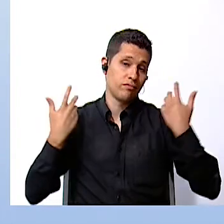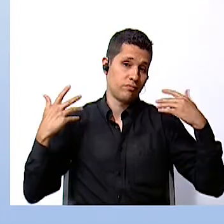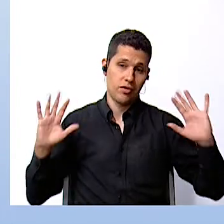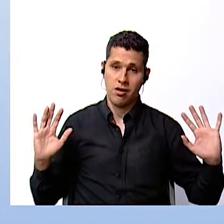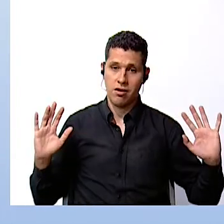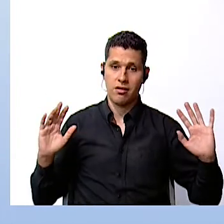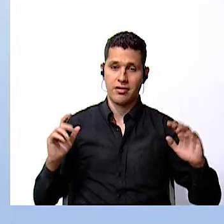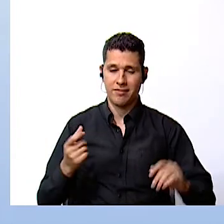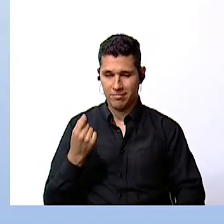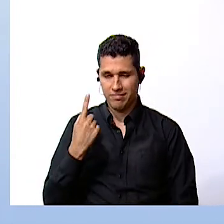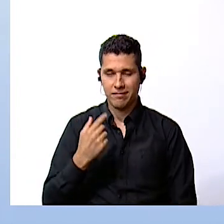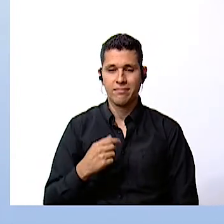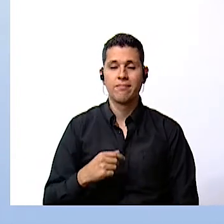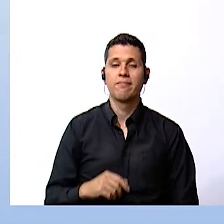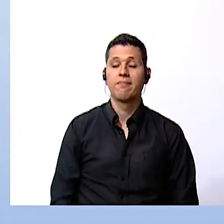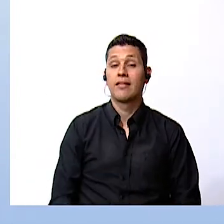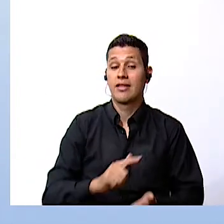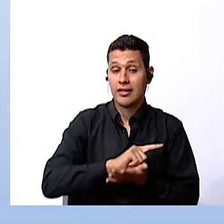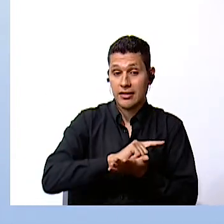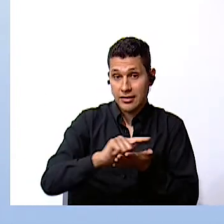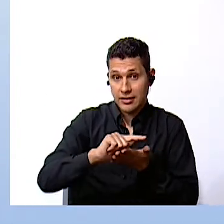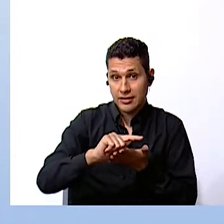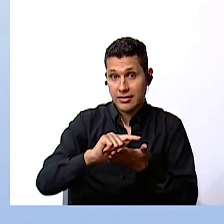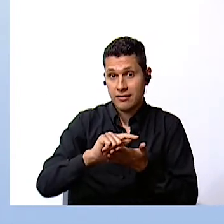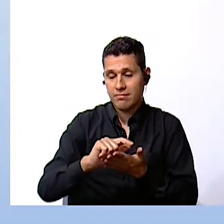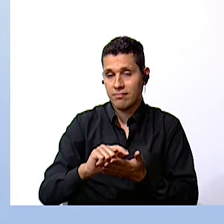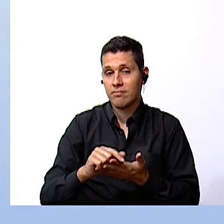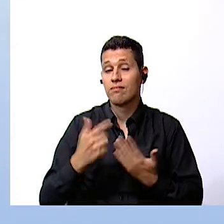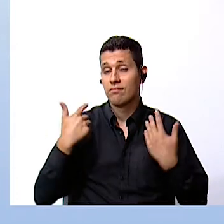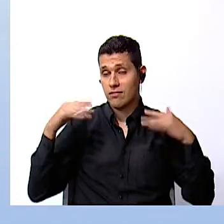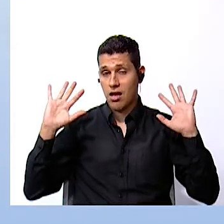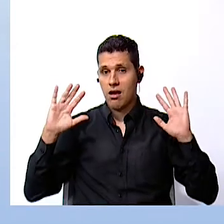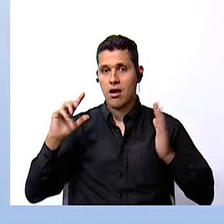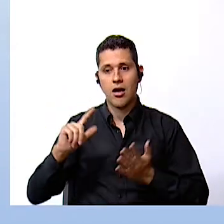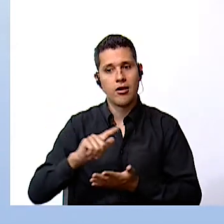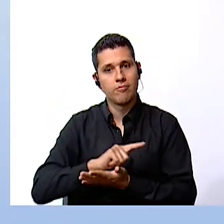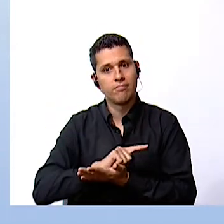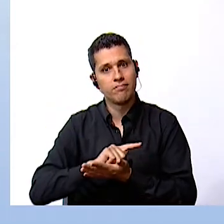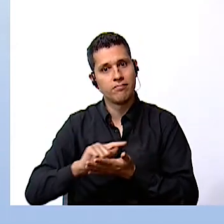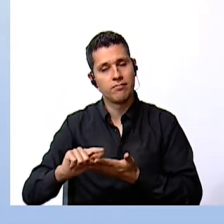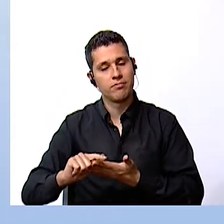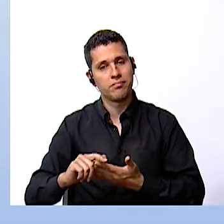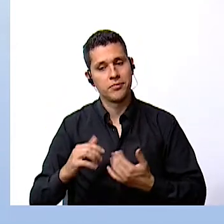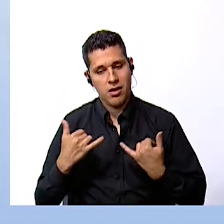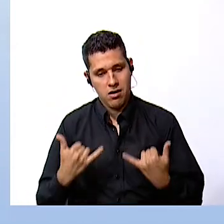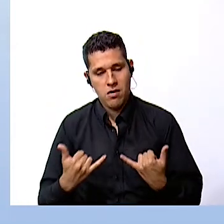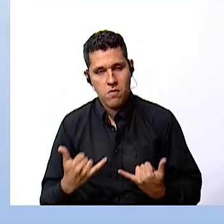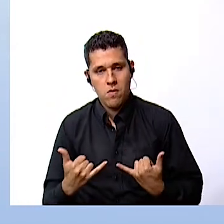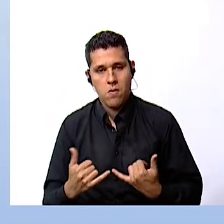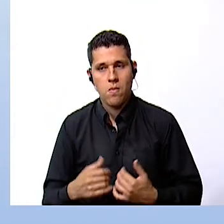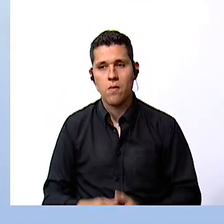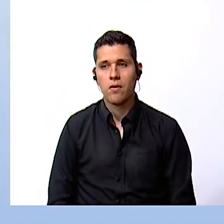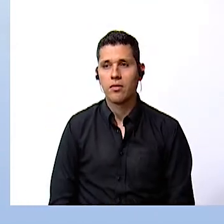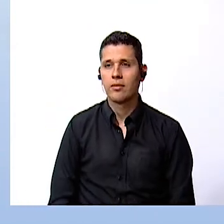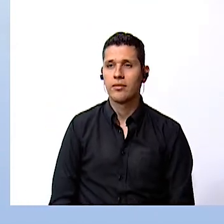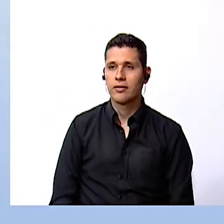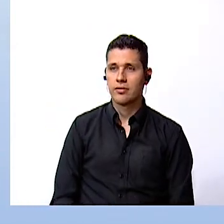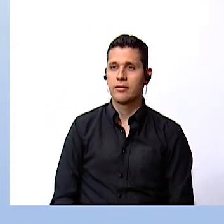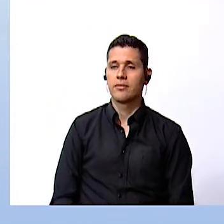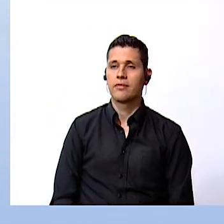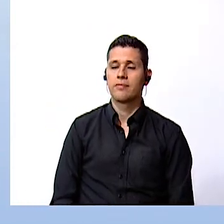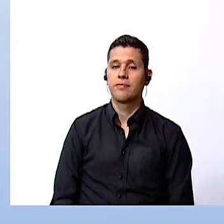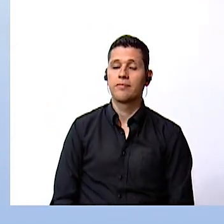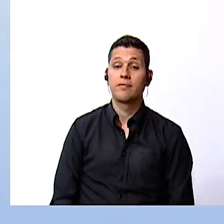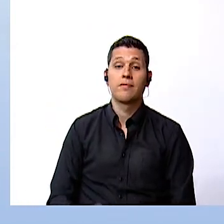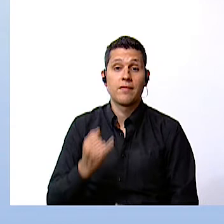and cleaning. Okay? So that is why we may add the ING's final